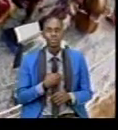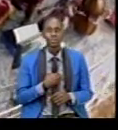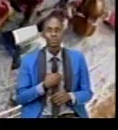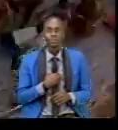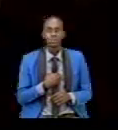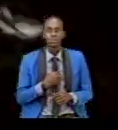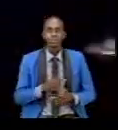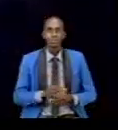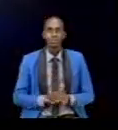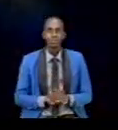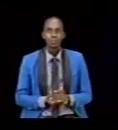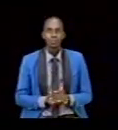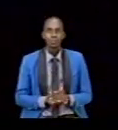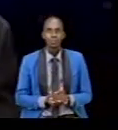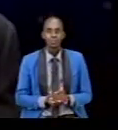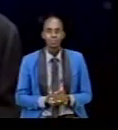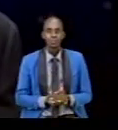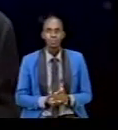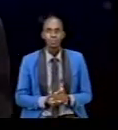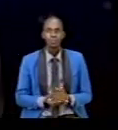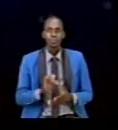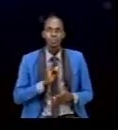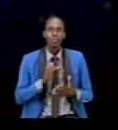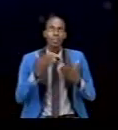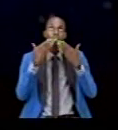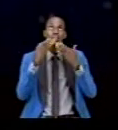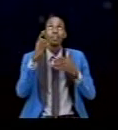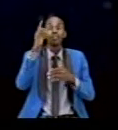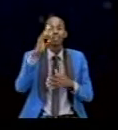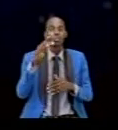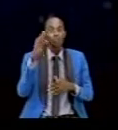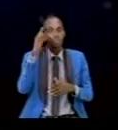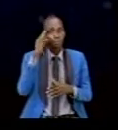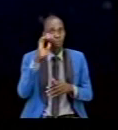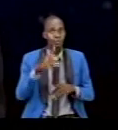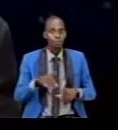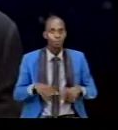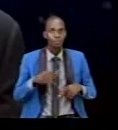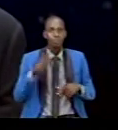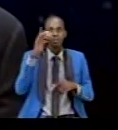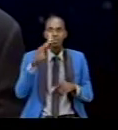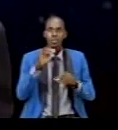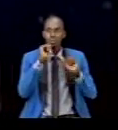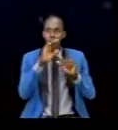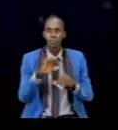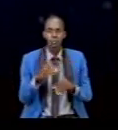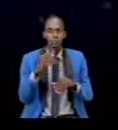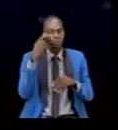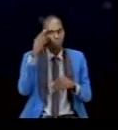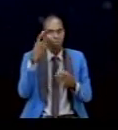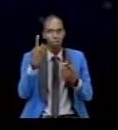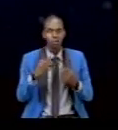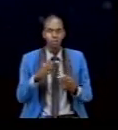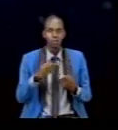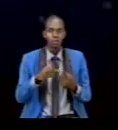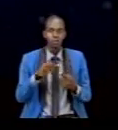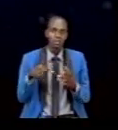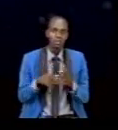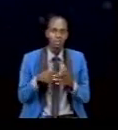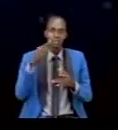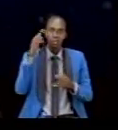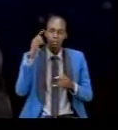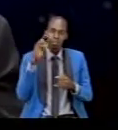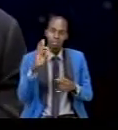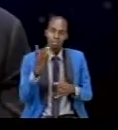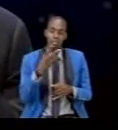Swan, I thank God for your life. God bless you for making it to this sixth and final